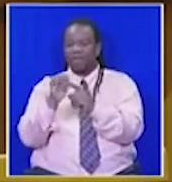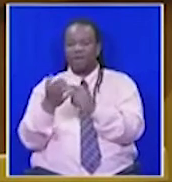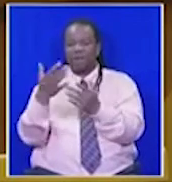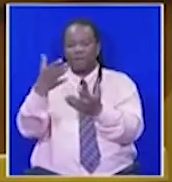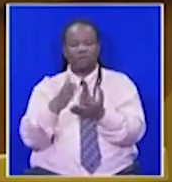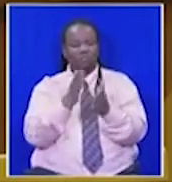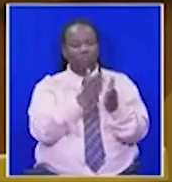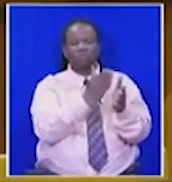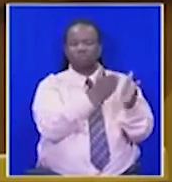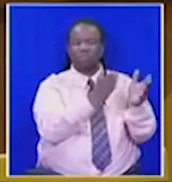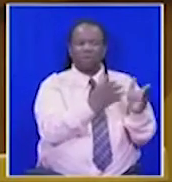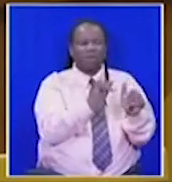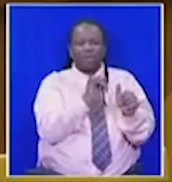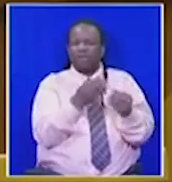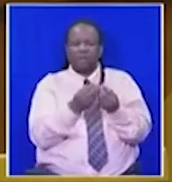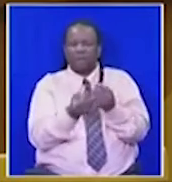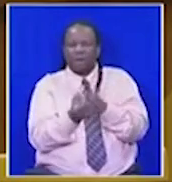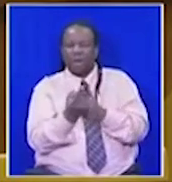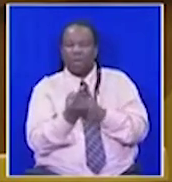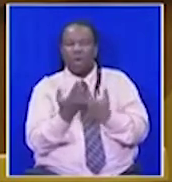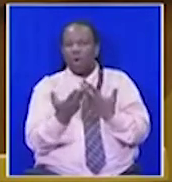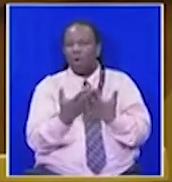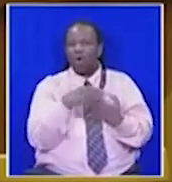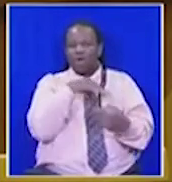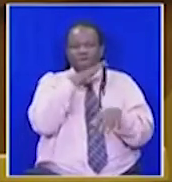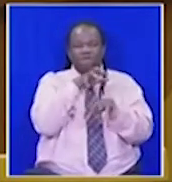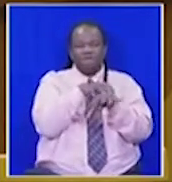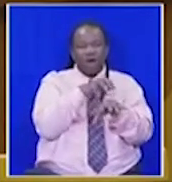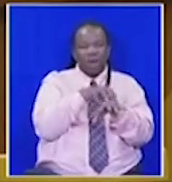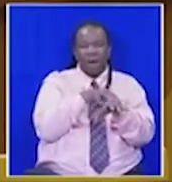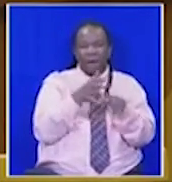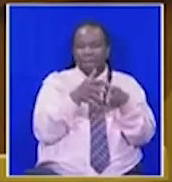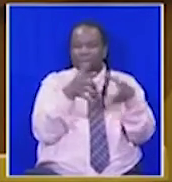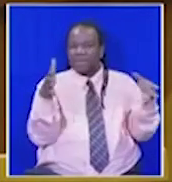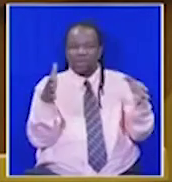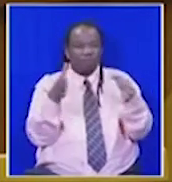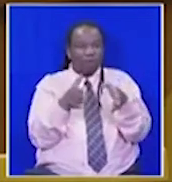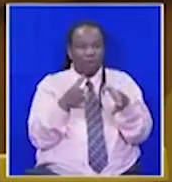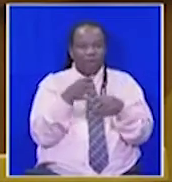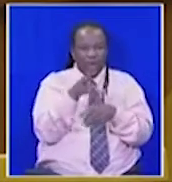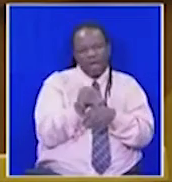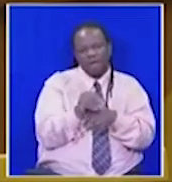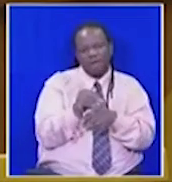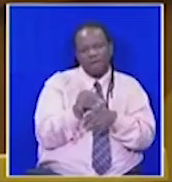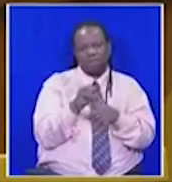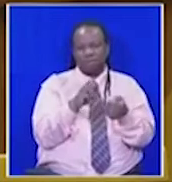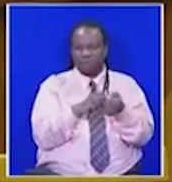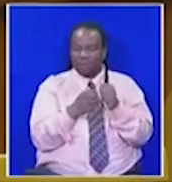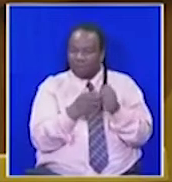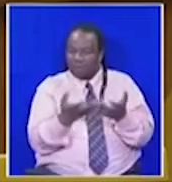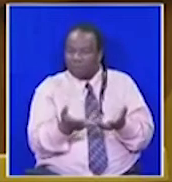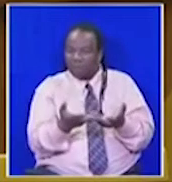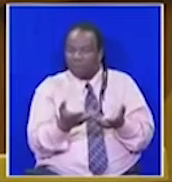any eventuality that farmers in South Africa, both small and big, will be confronted with as a result of